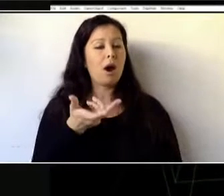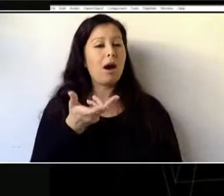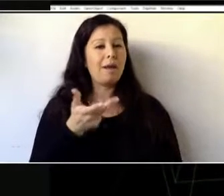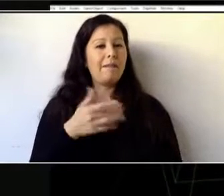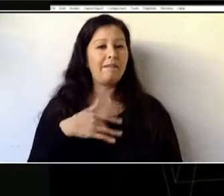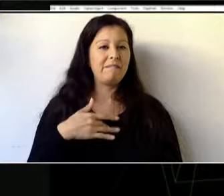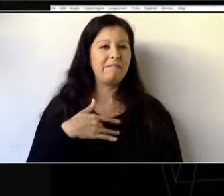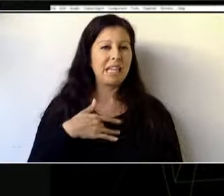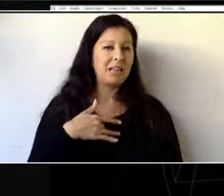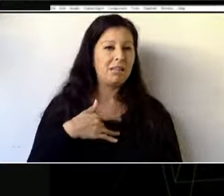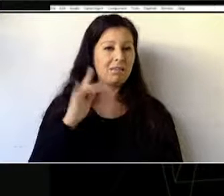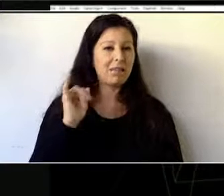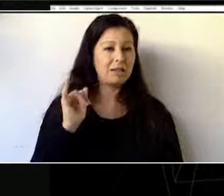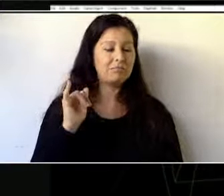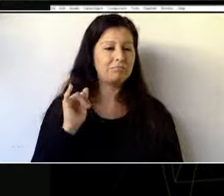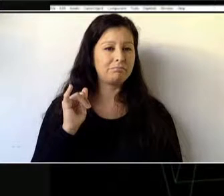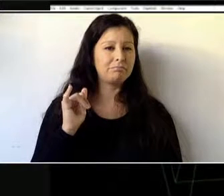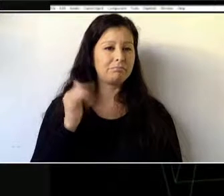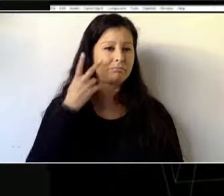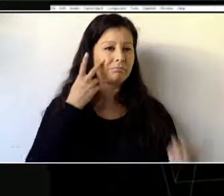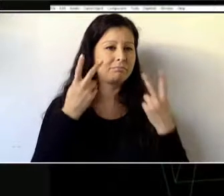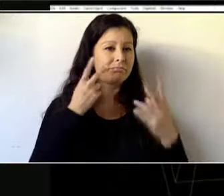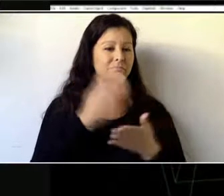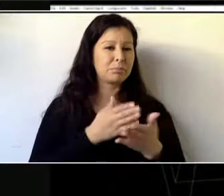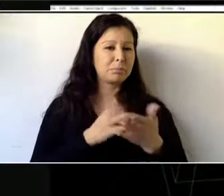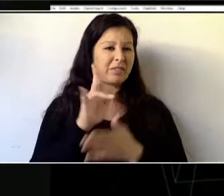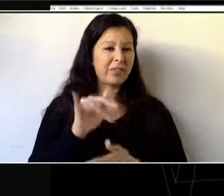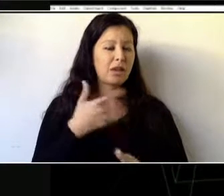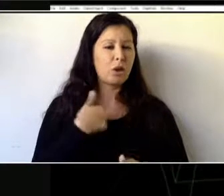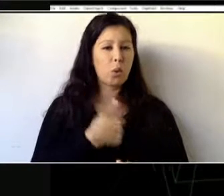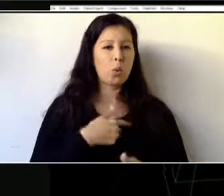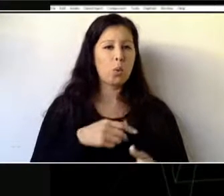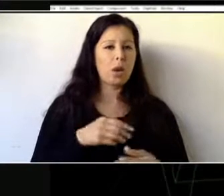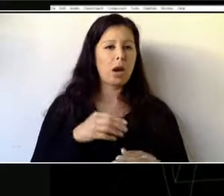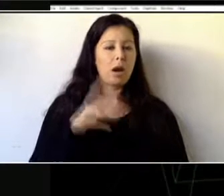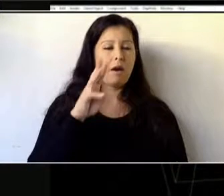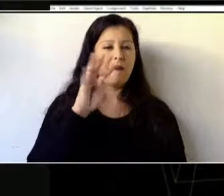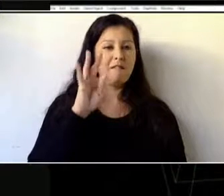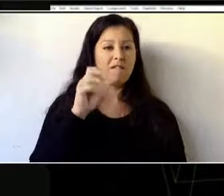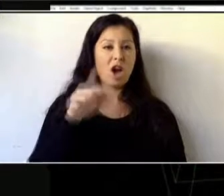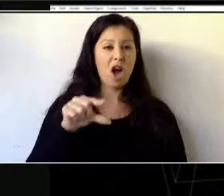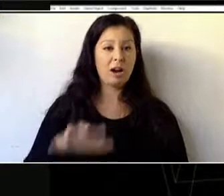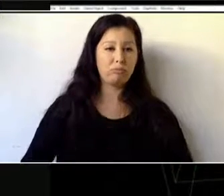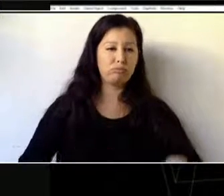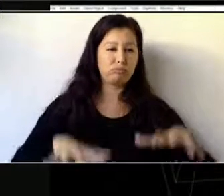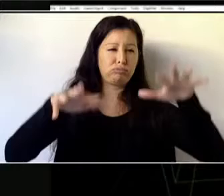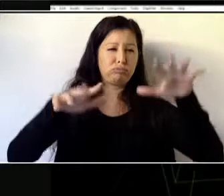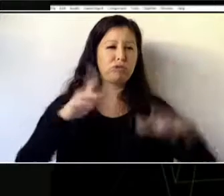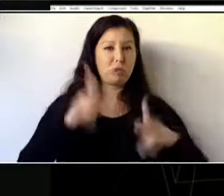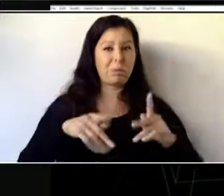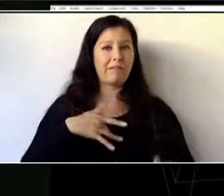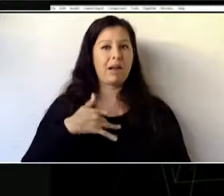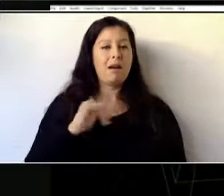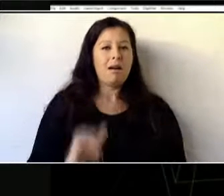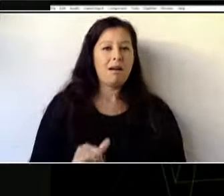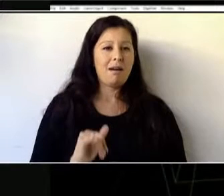were experiencing the visual element of it. So we moved the fog up and down so people felt